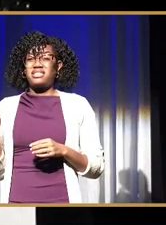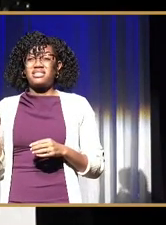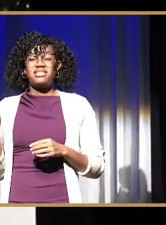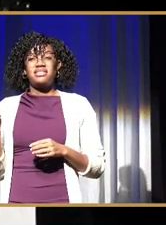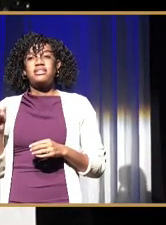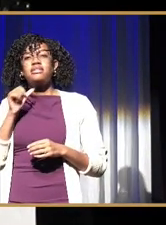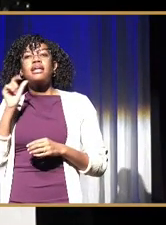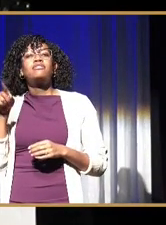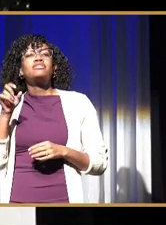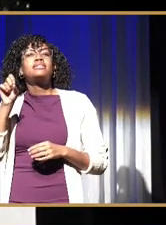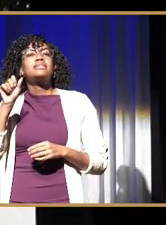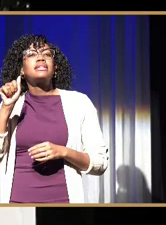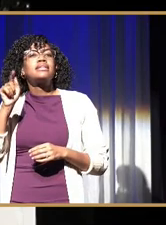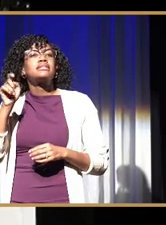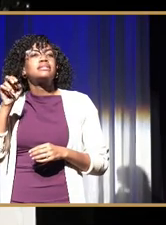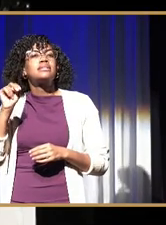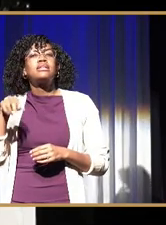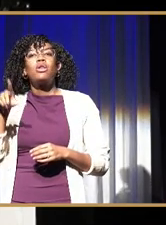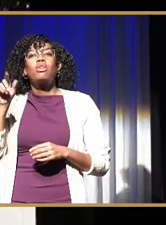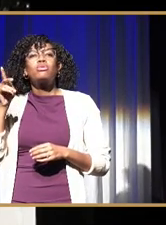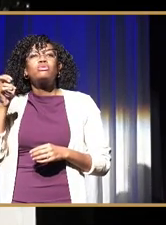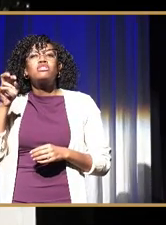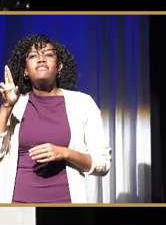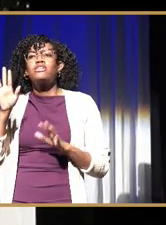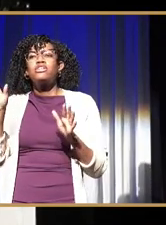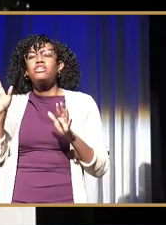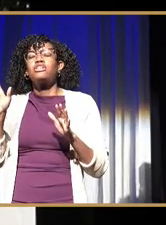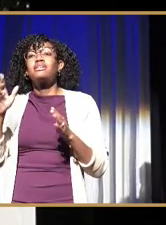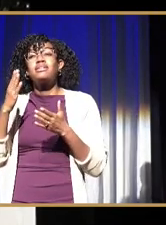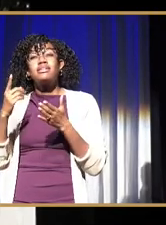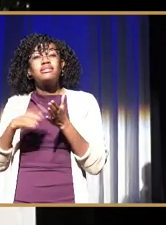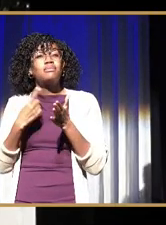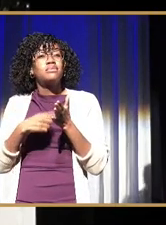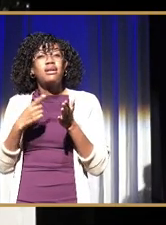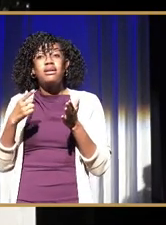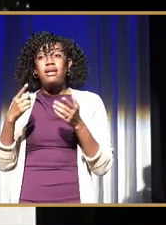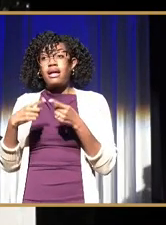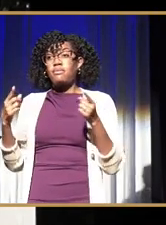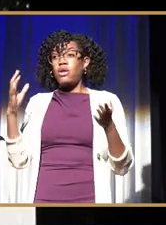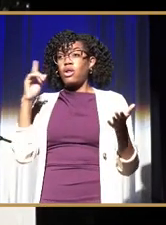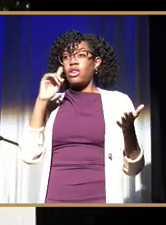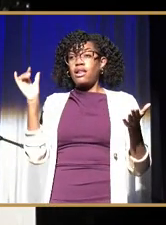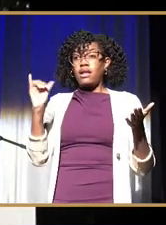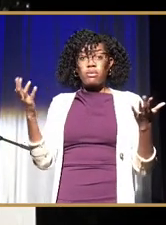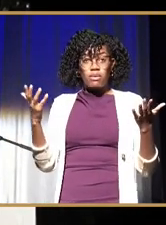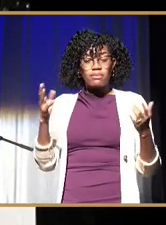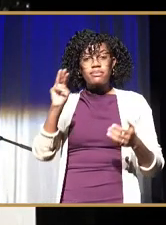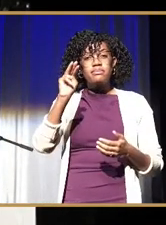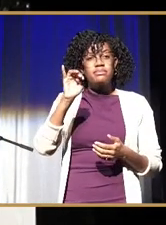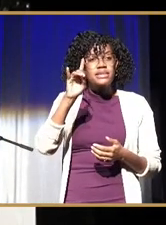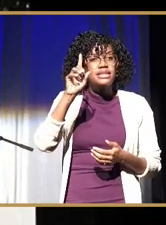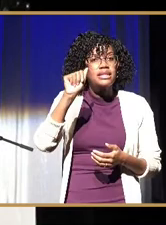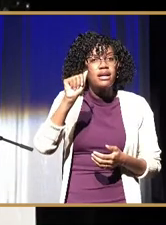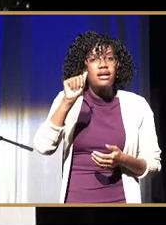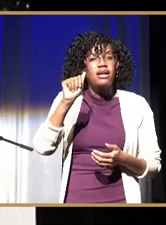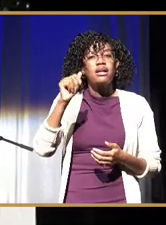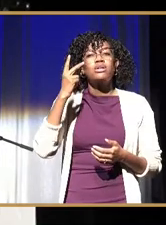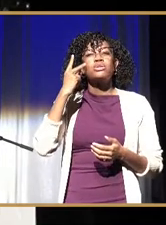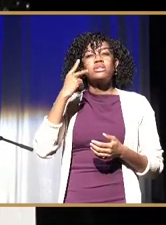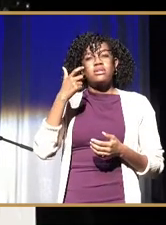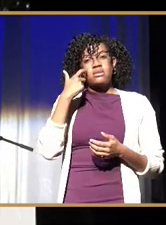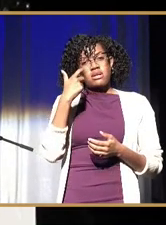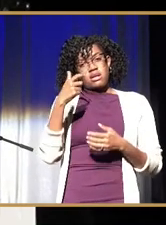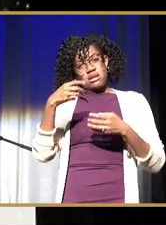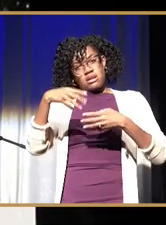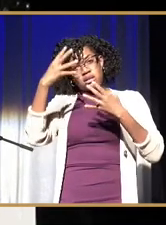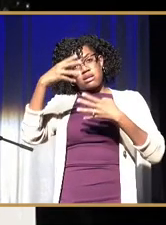just Satan or Lucifer. Sometimes the enemy comes in the form of media that loops Black Death over